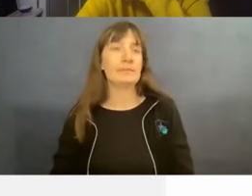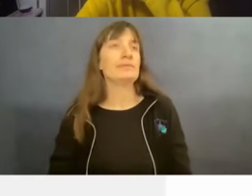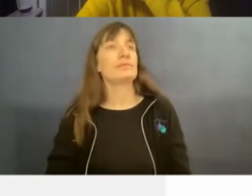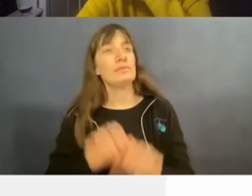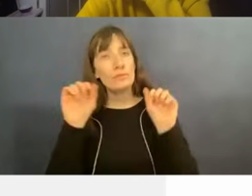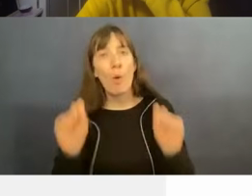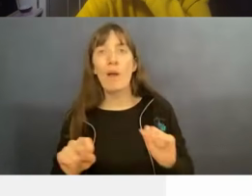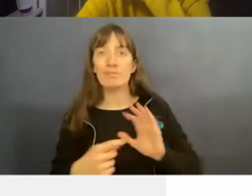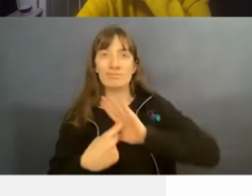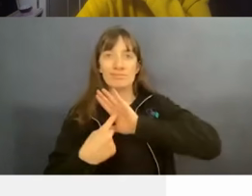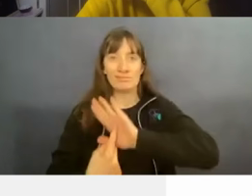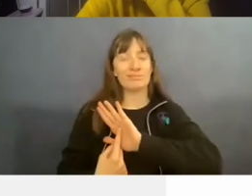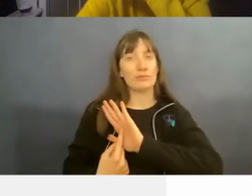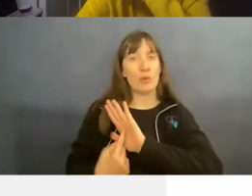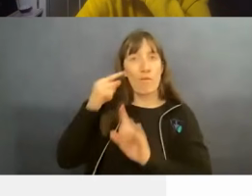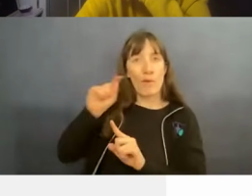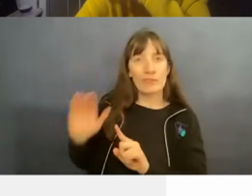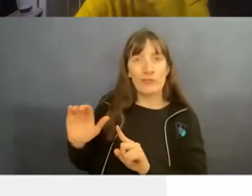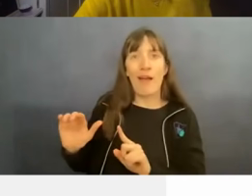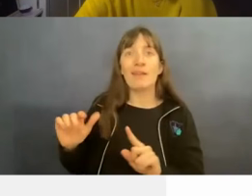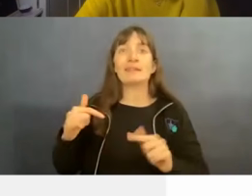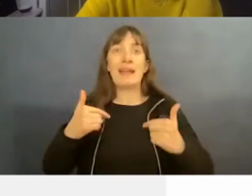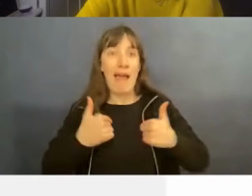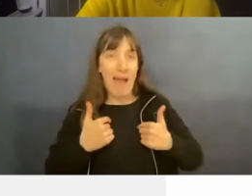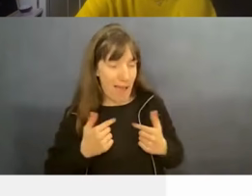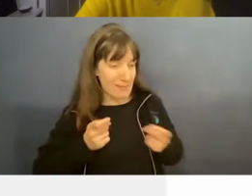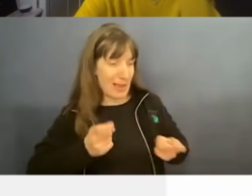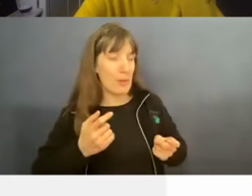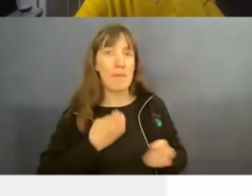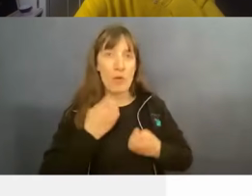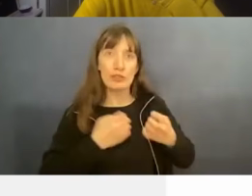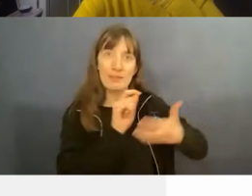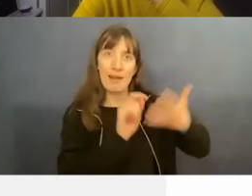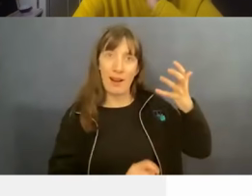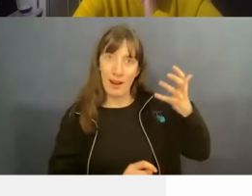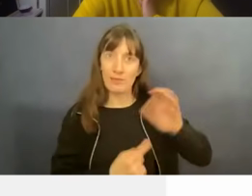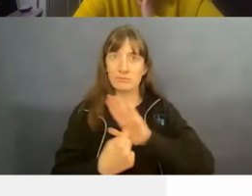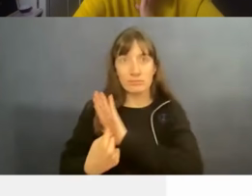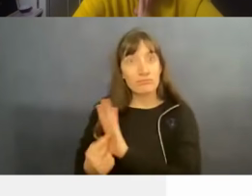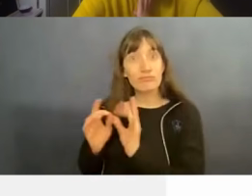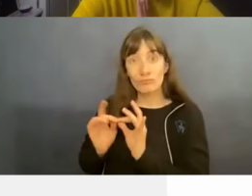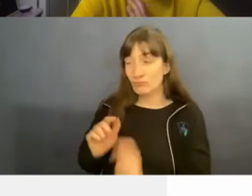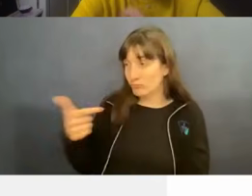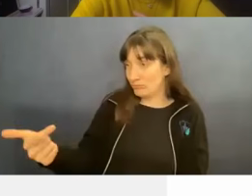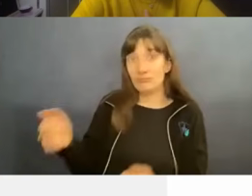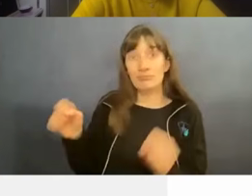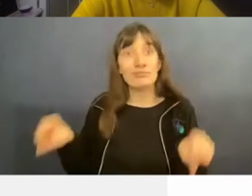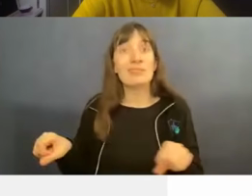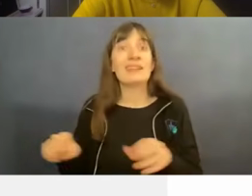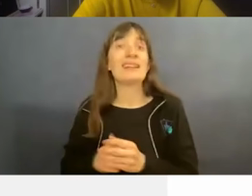demonstrating that, especially things that directly can counteract the abusive behavior that they've experienced or